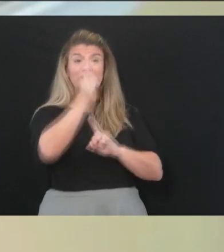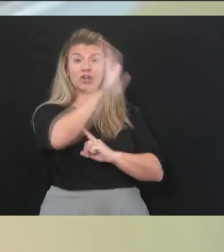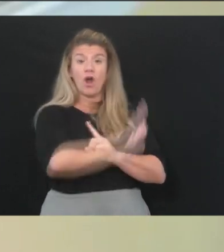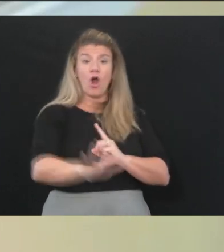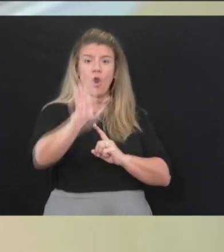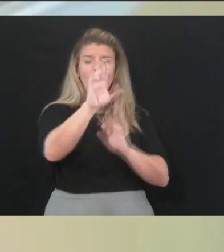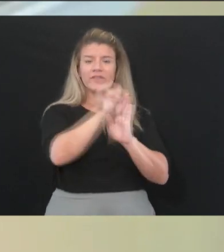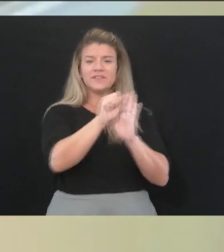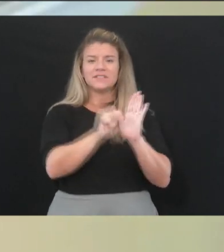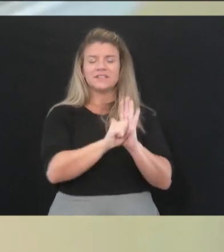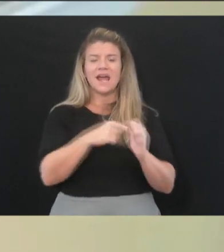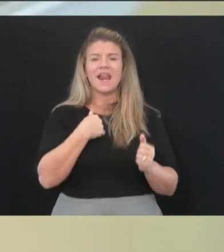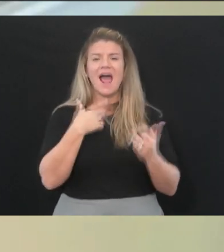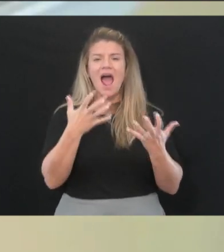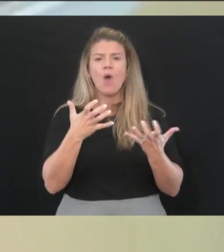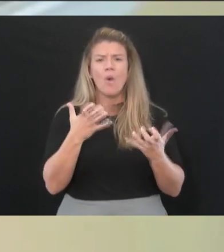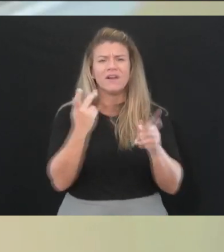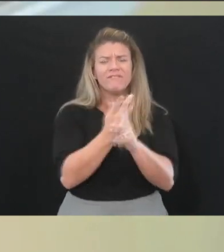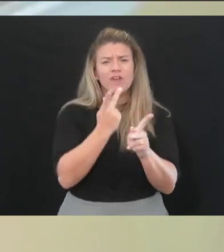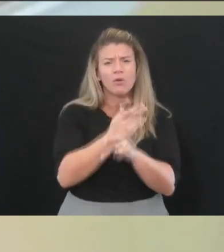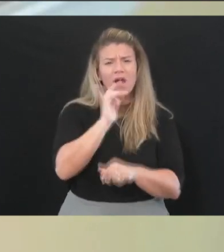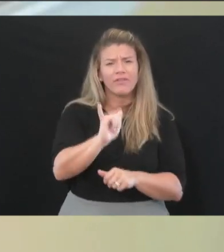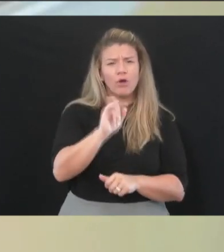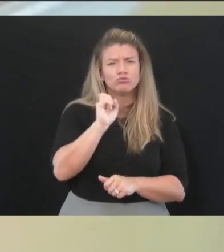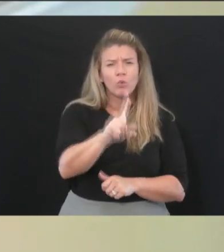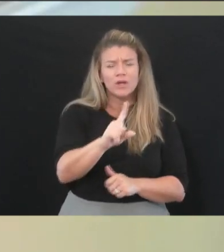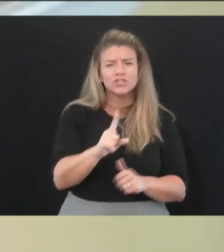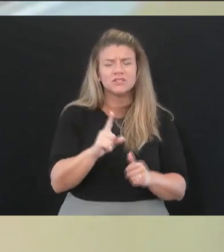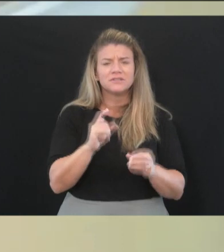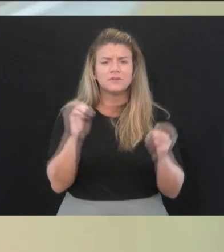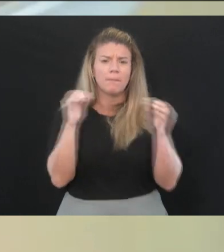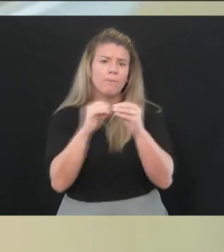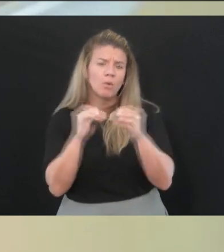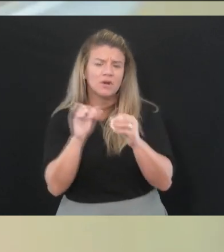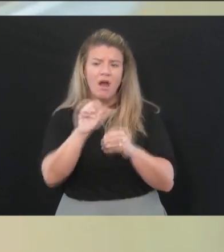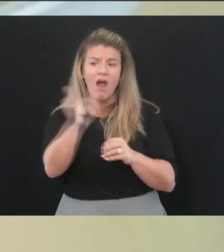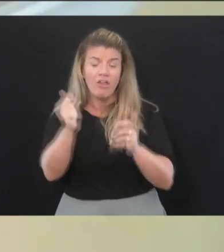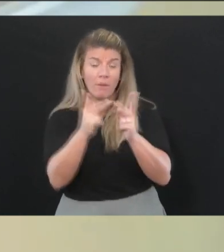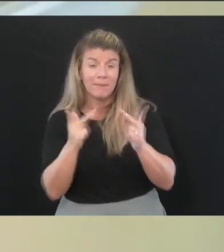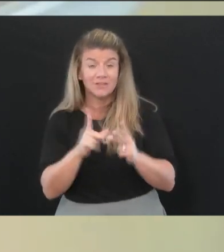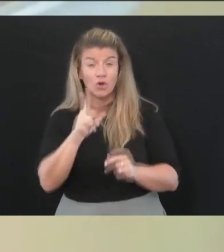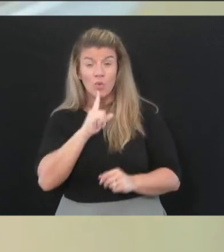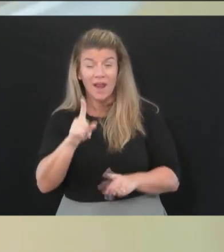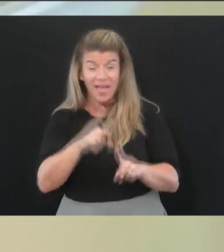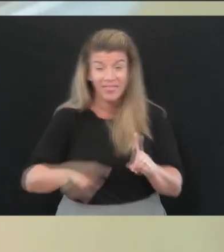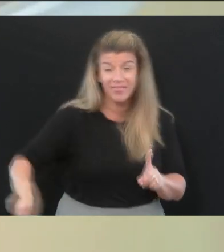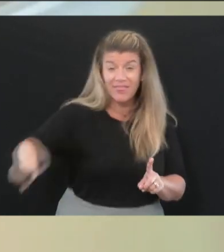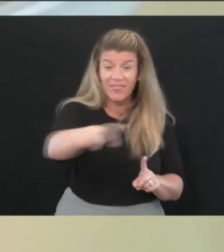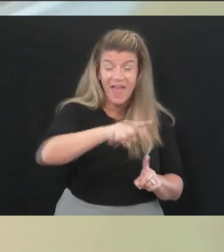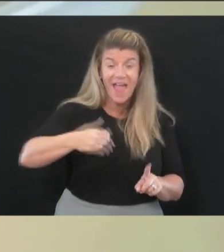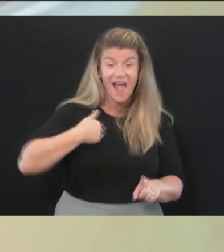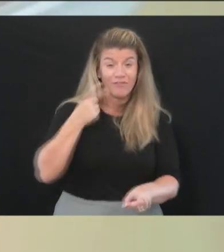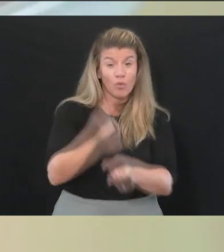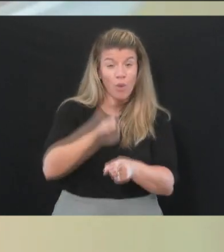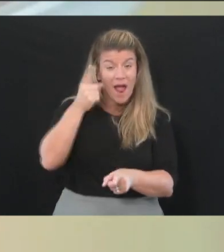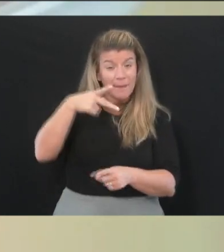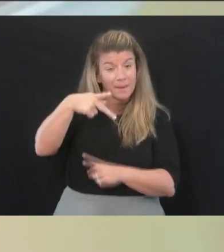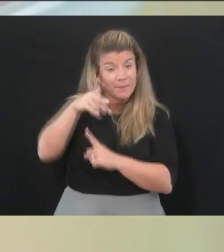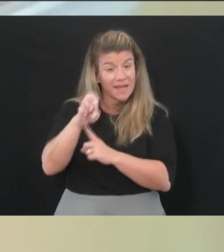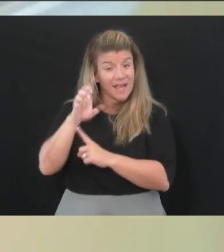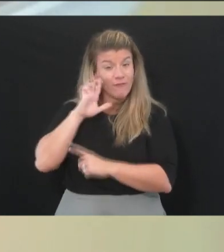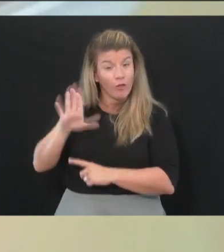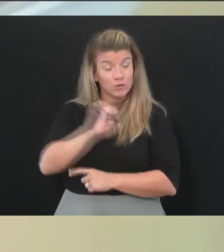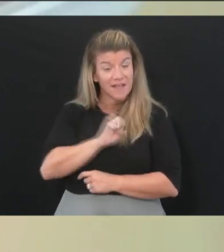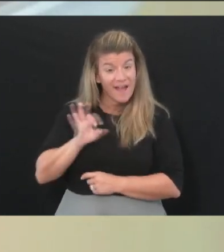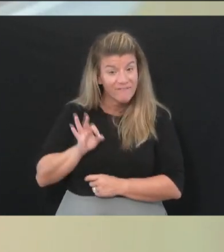I'd kind of like to extrapolate those questions outward to other nursing homes. Do they have the personal protective gear they need for staff? And